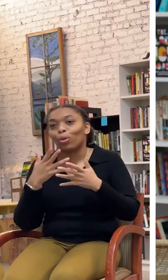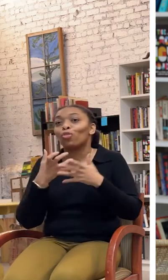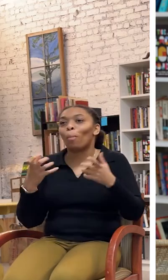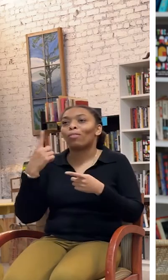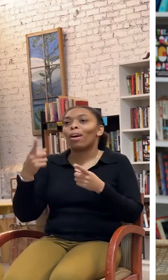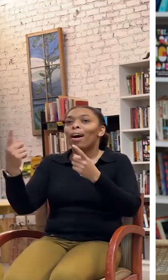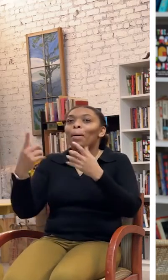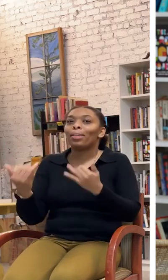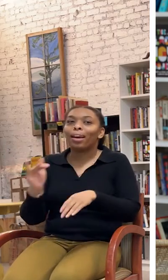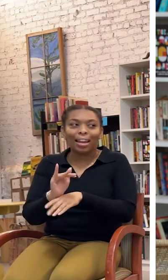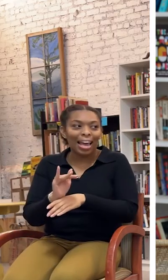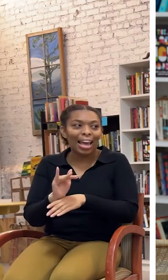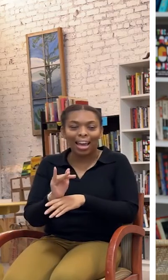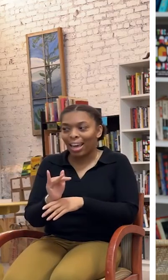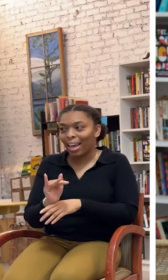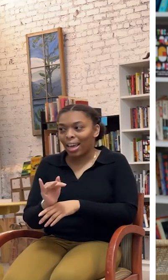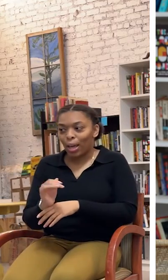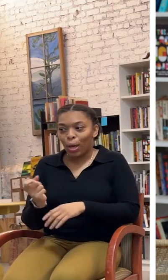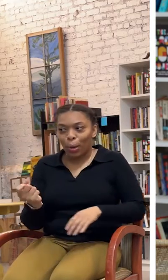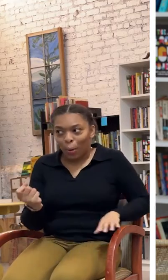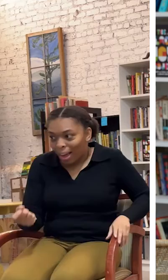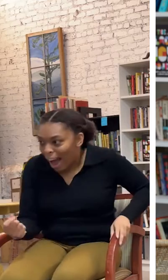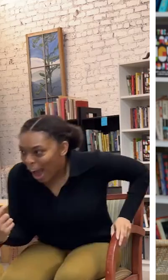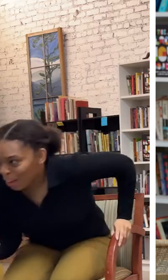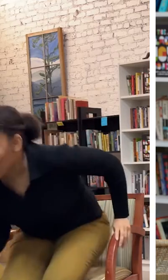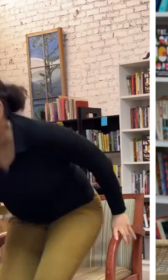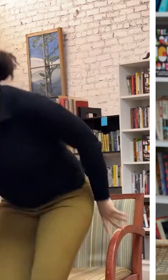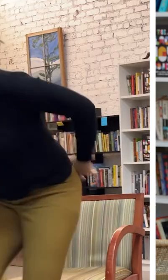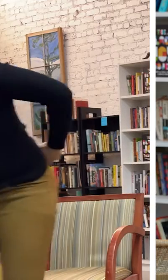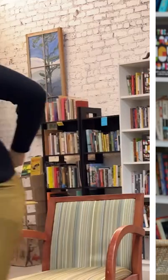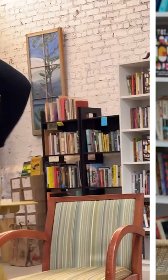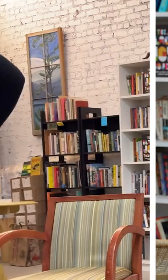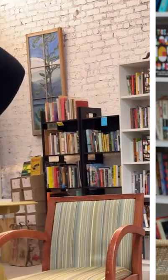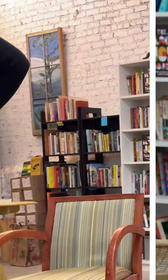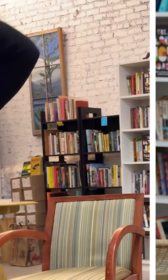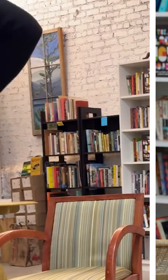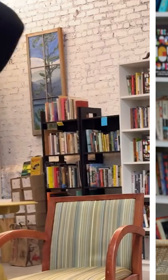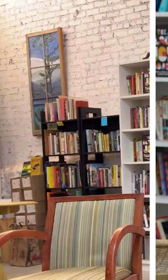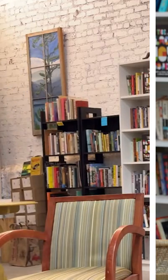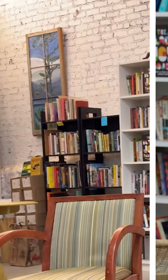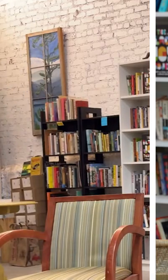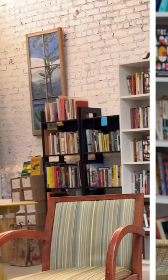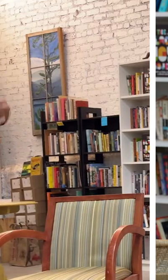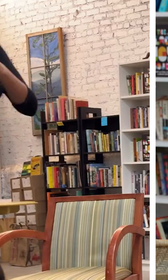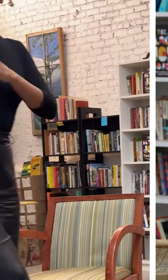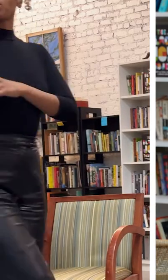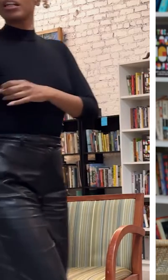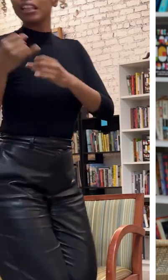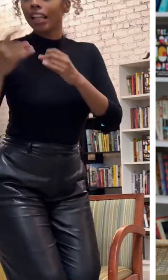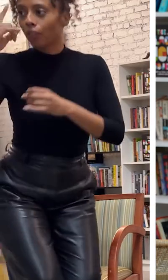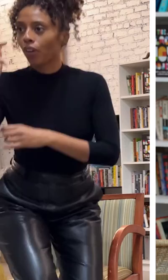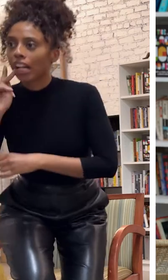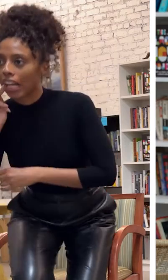here. I guess I'll be signing books or whatever. Wait. Oh, there's more. Wait. Last question for